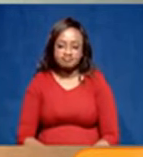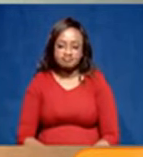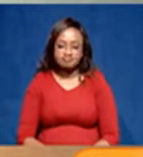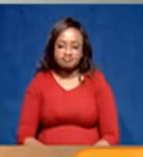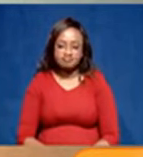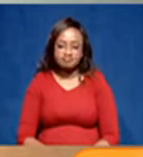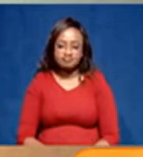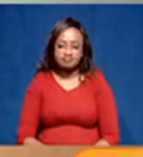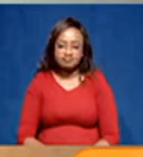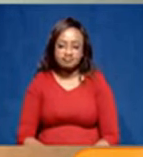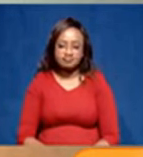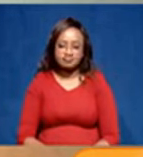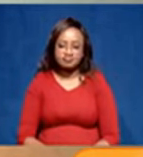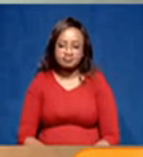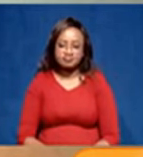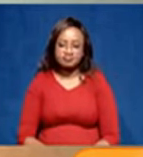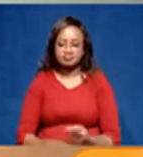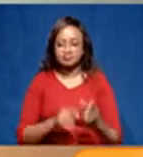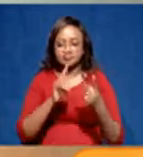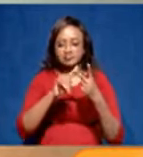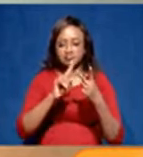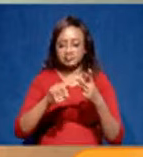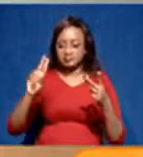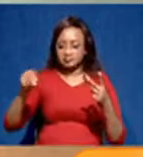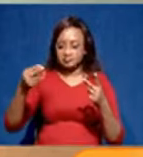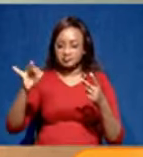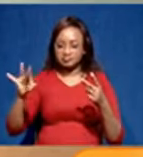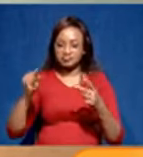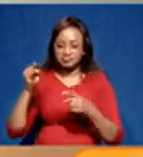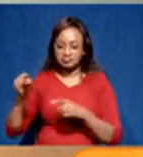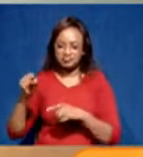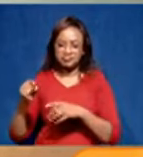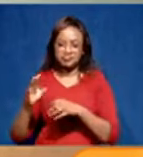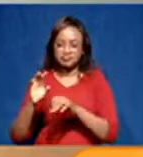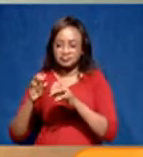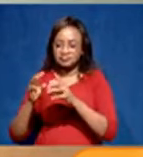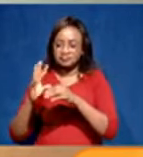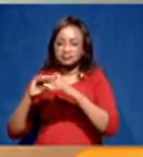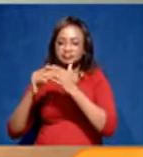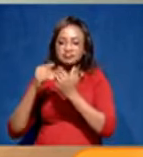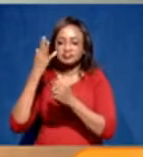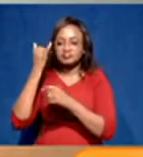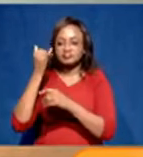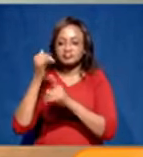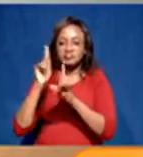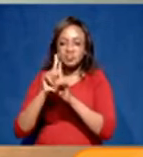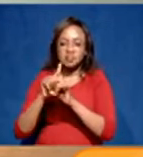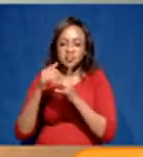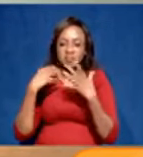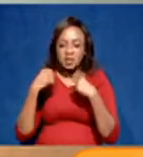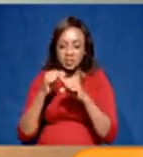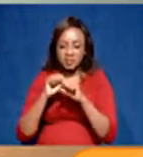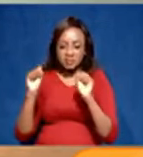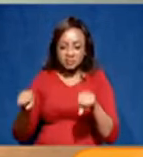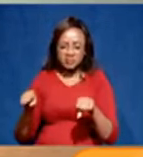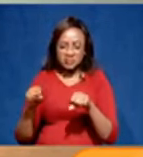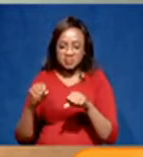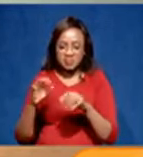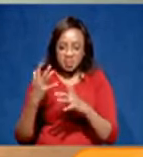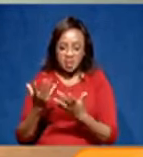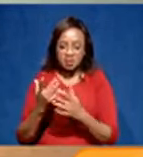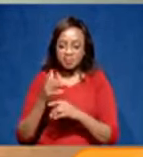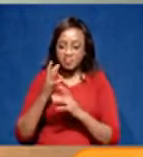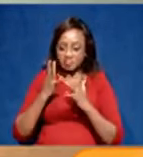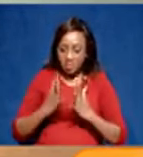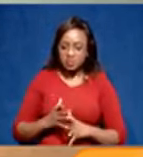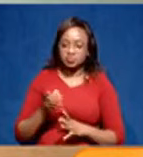was designed the way the health system was designed, that it was curative in nature, in such a way that you have a Kenyan who has been contributing